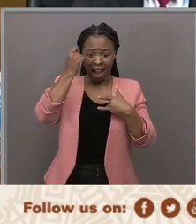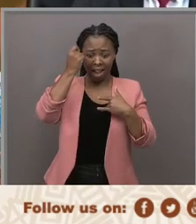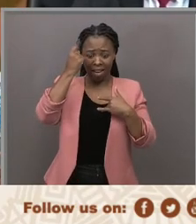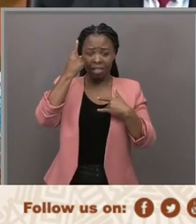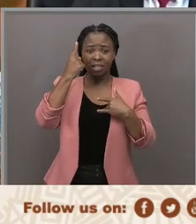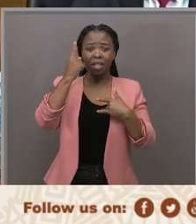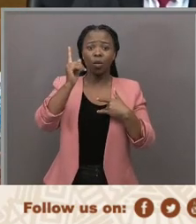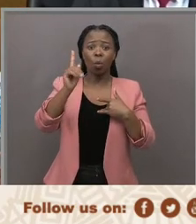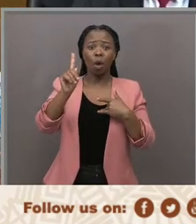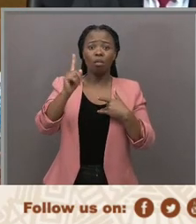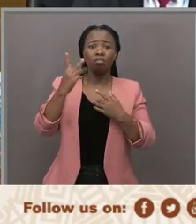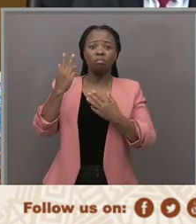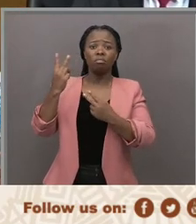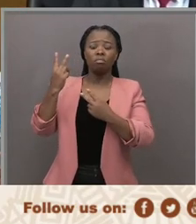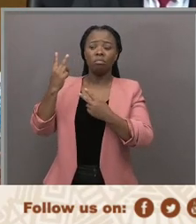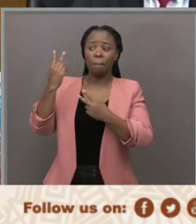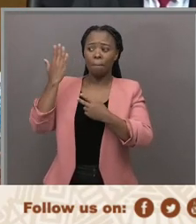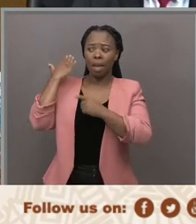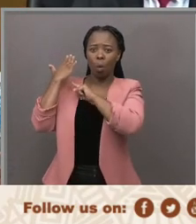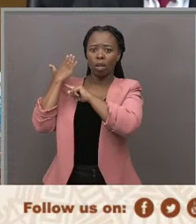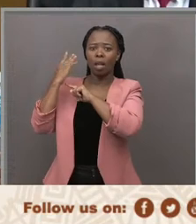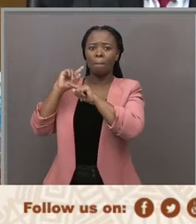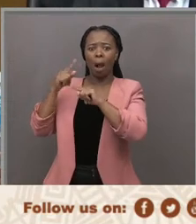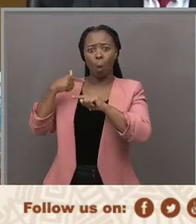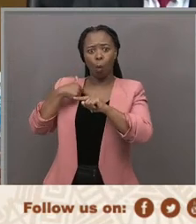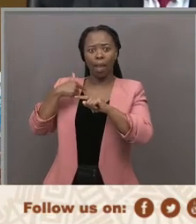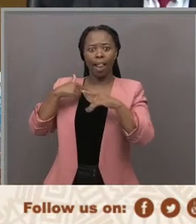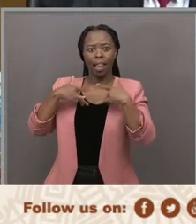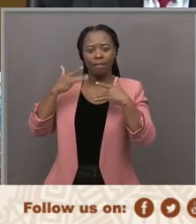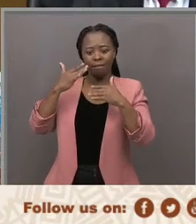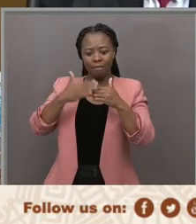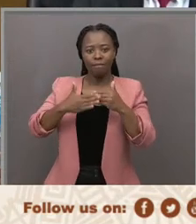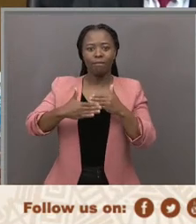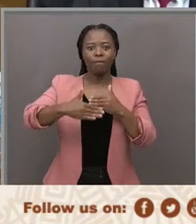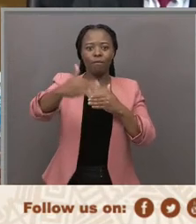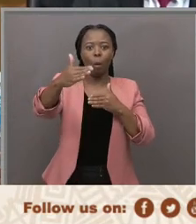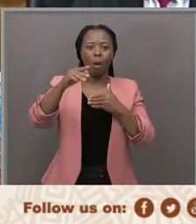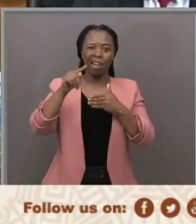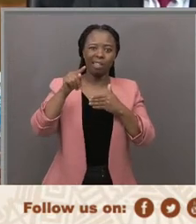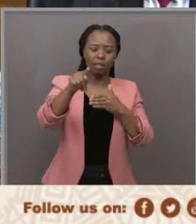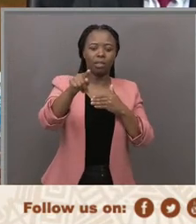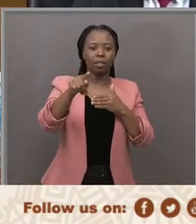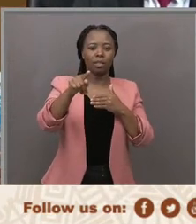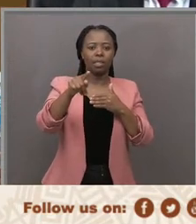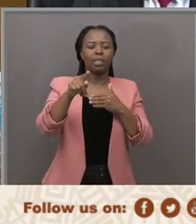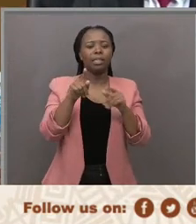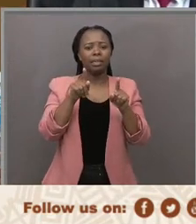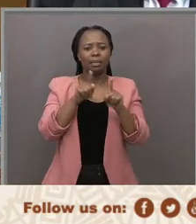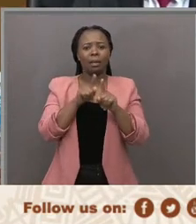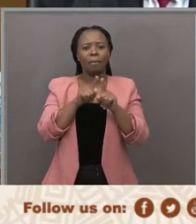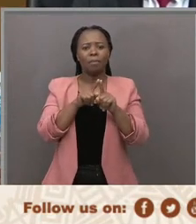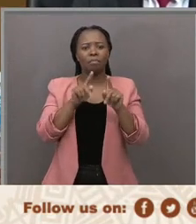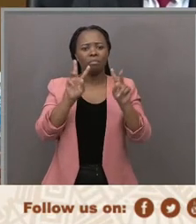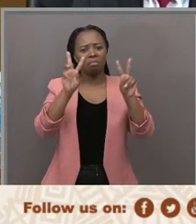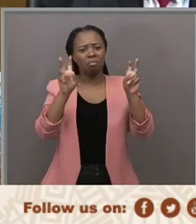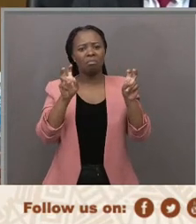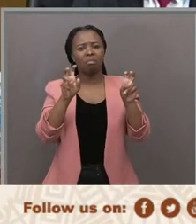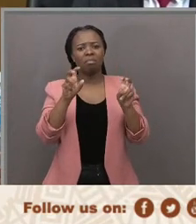must be lived forwards, as pointed out by Soren